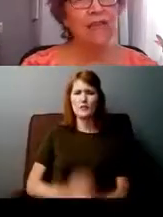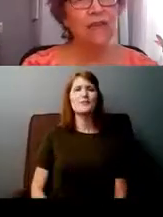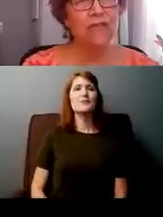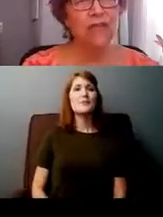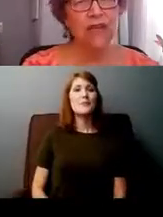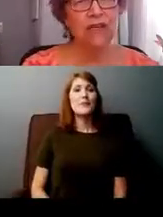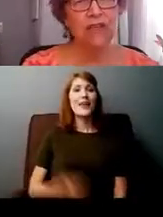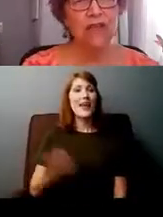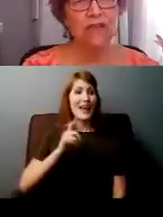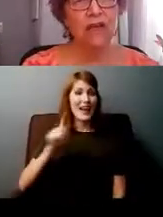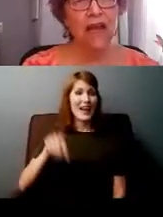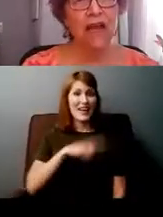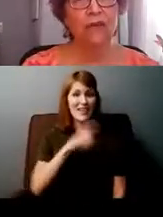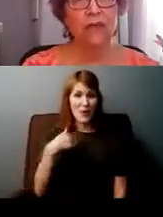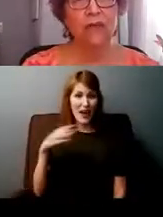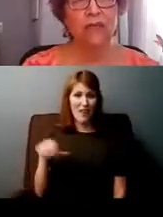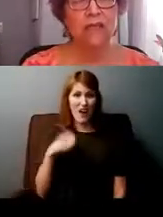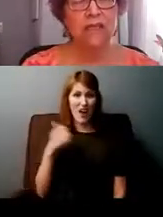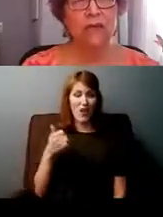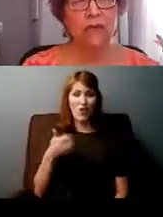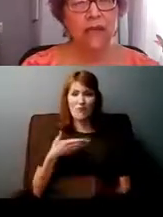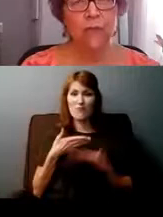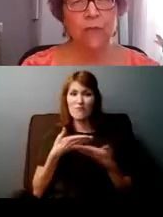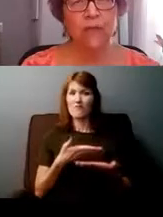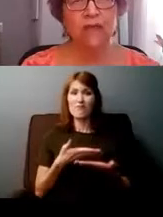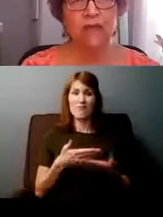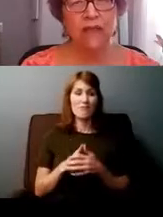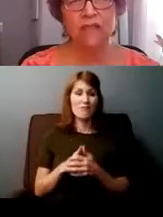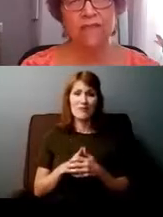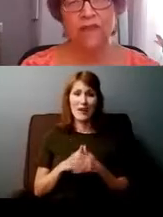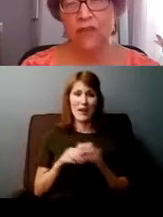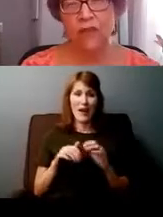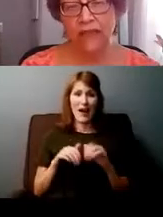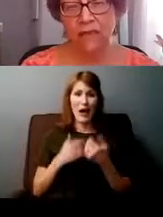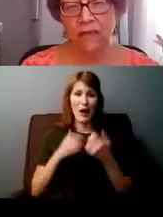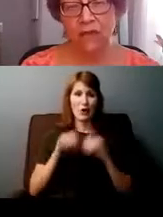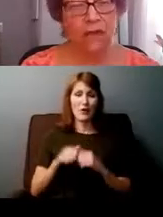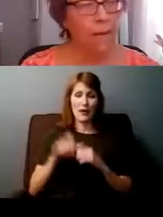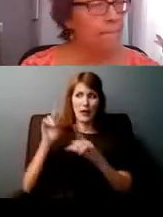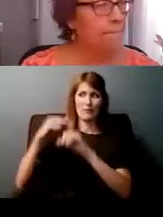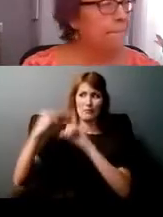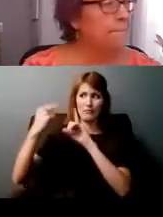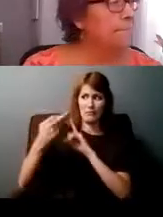any other suggestions on how you can consider each person individually?